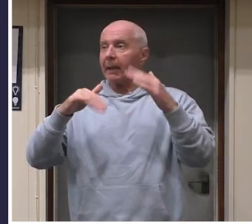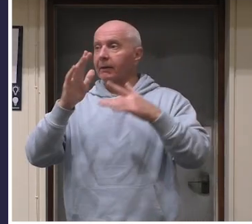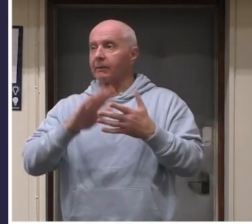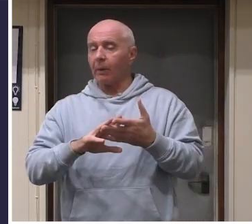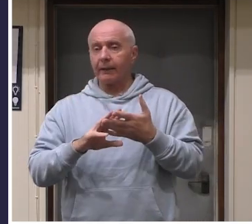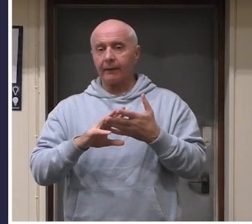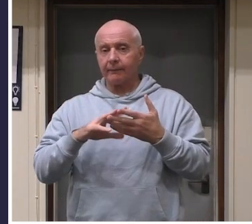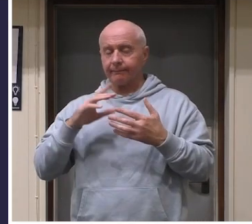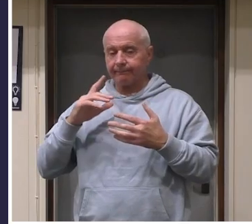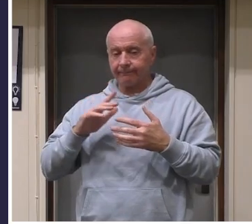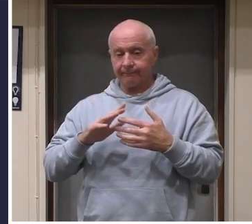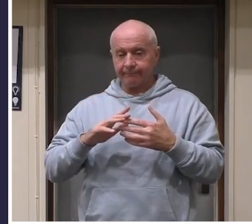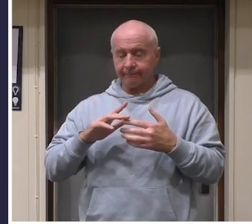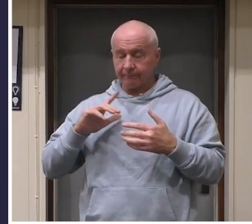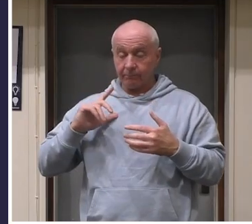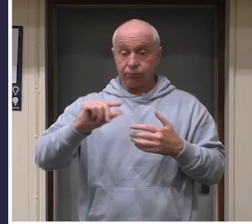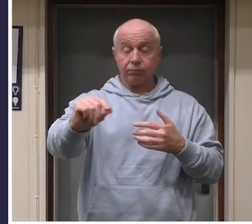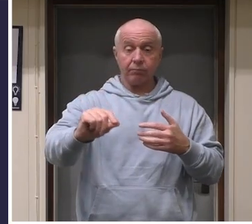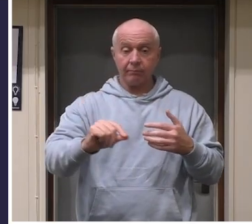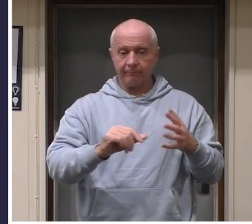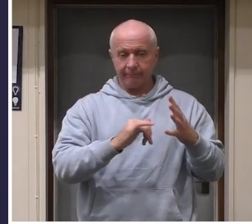sensor. For example, if you want to